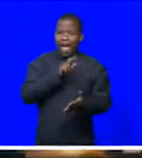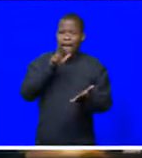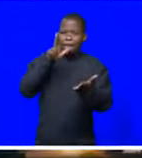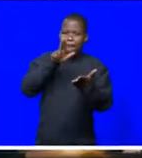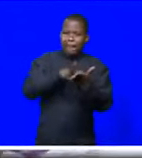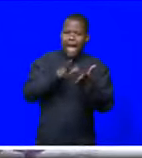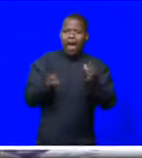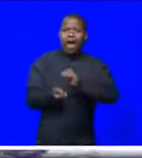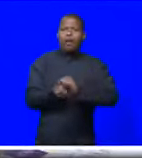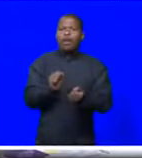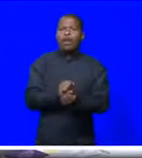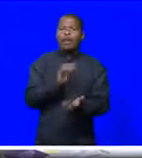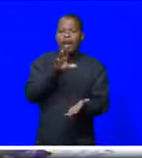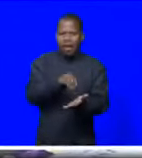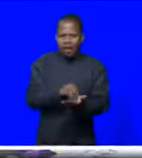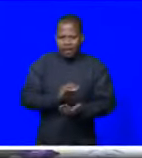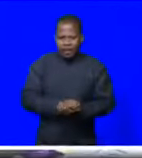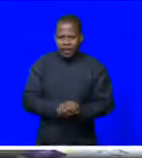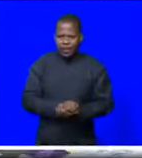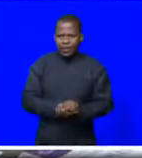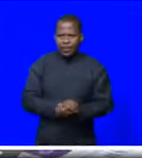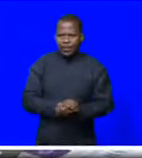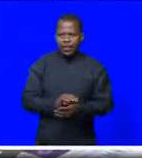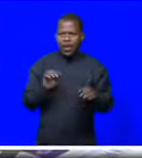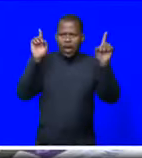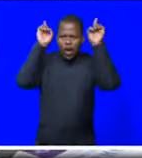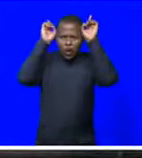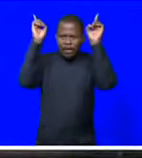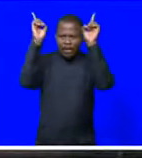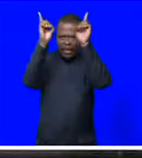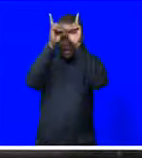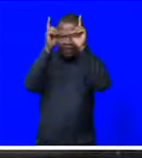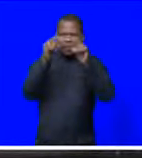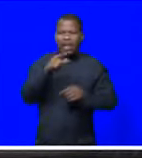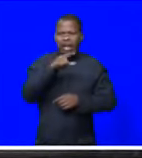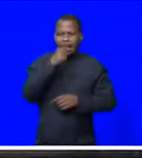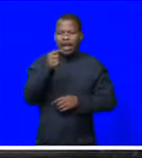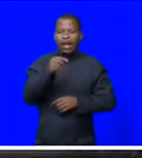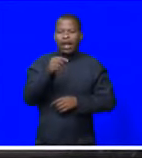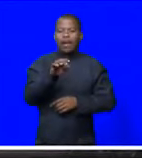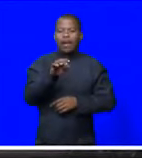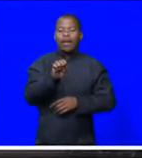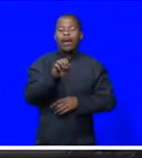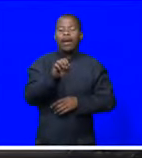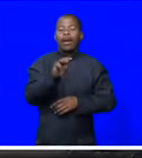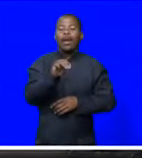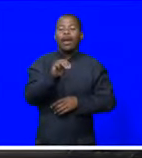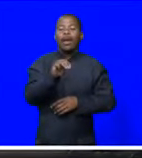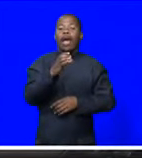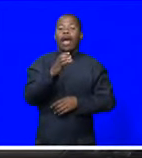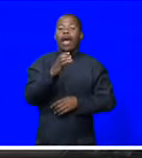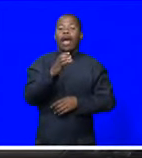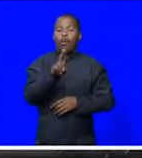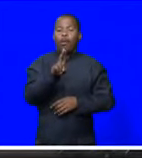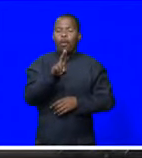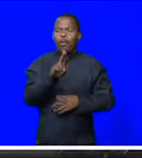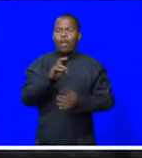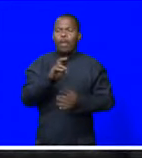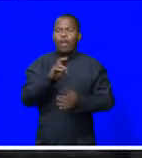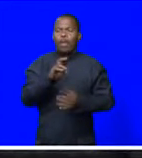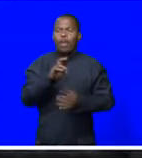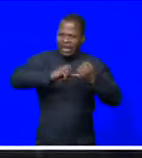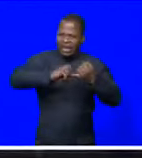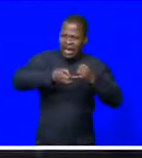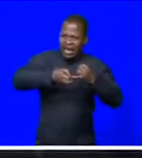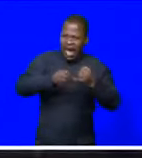issues. Eswatini Christian Medical University has been trying to get accreditation for for